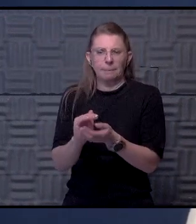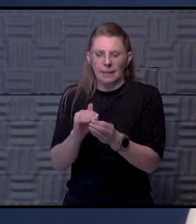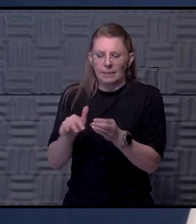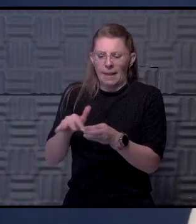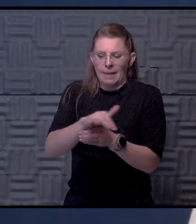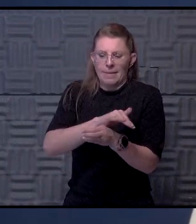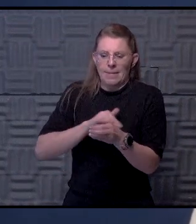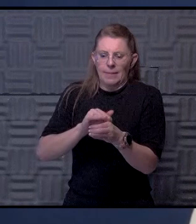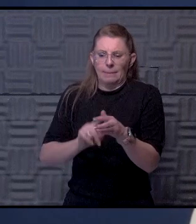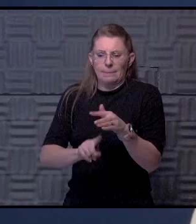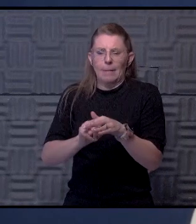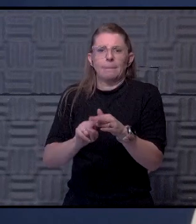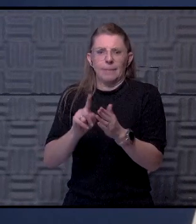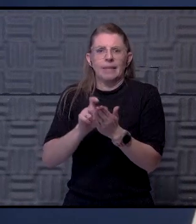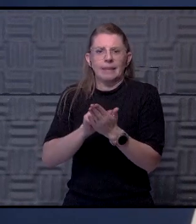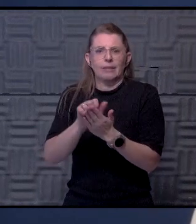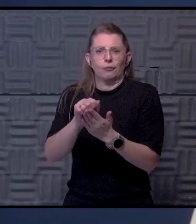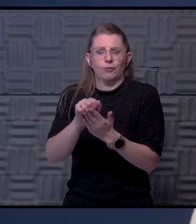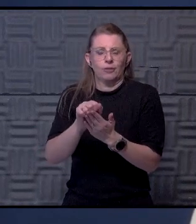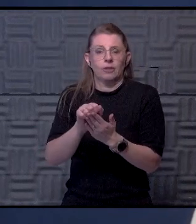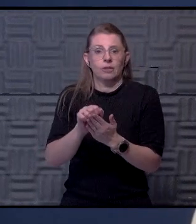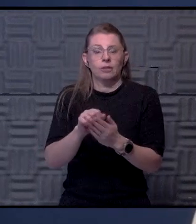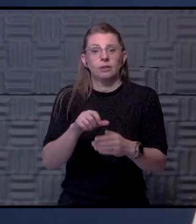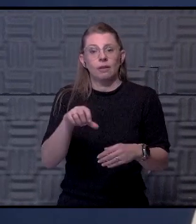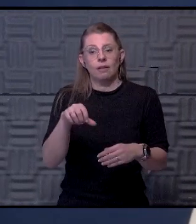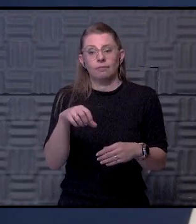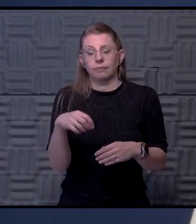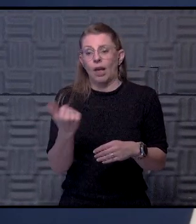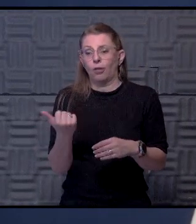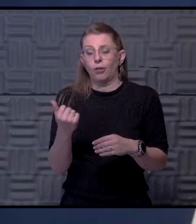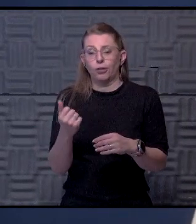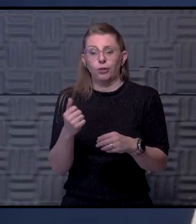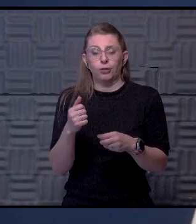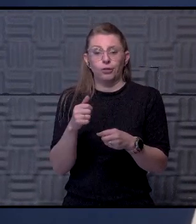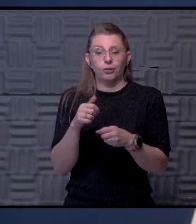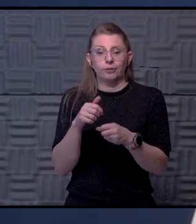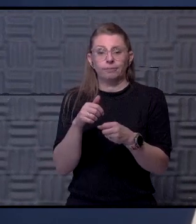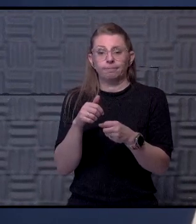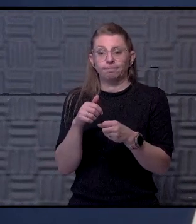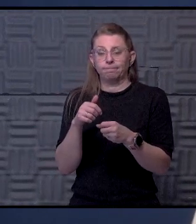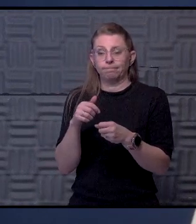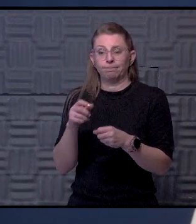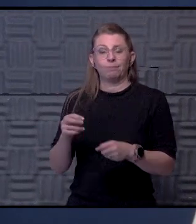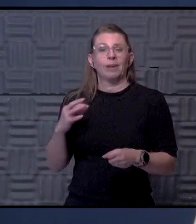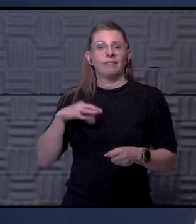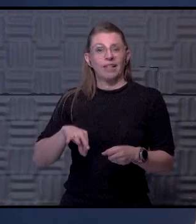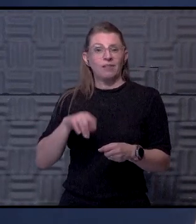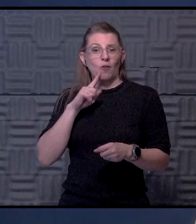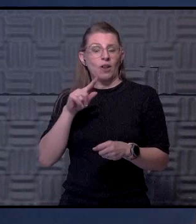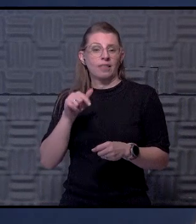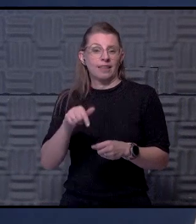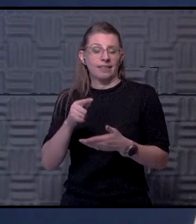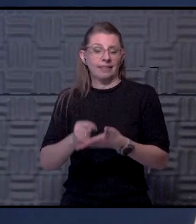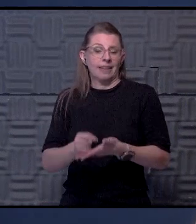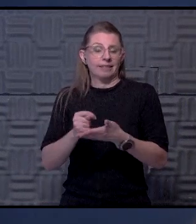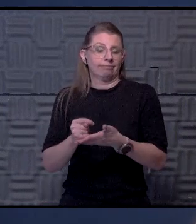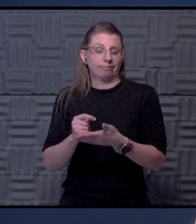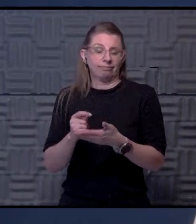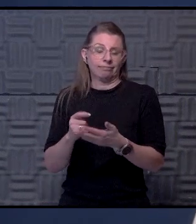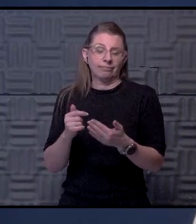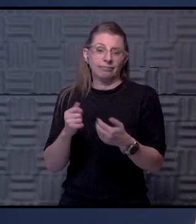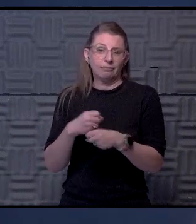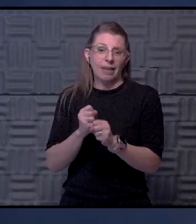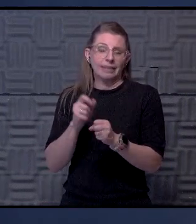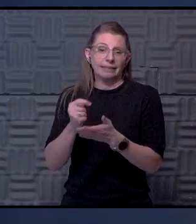of the recurrent cancer. And so that's a whole other area that this technology is going to be very, very crucial and